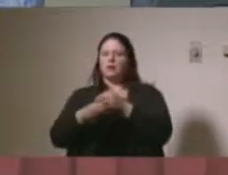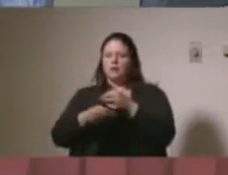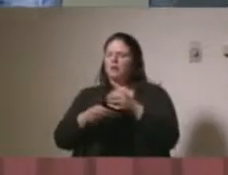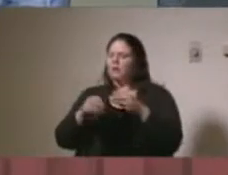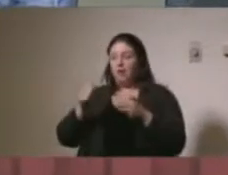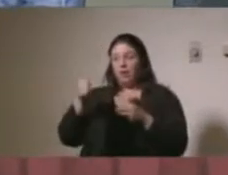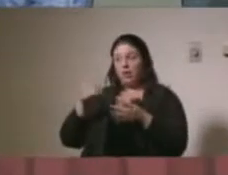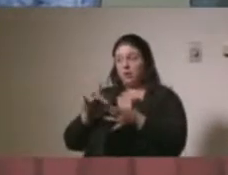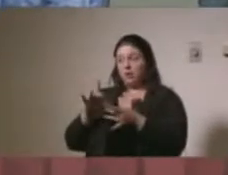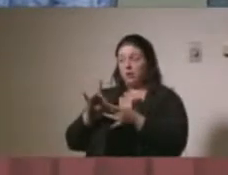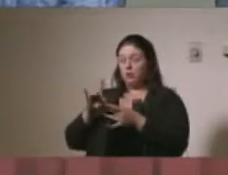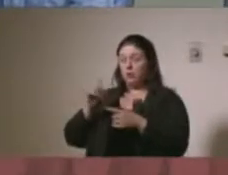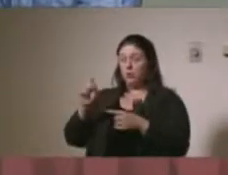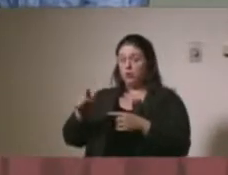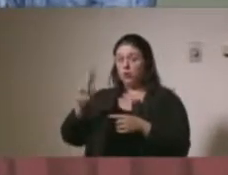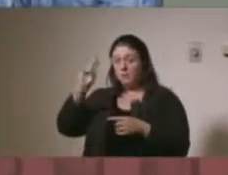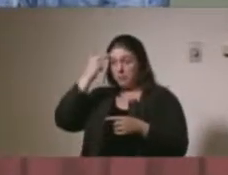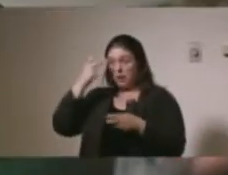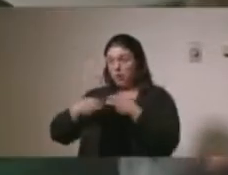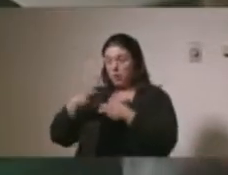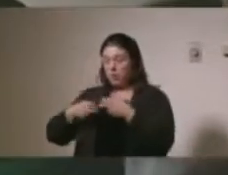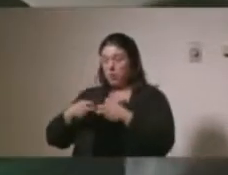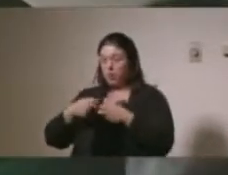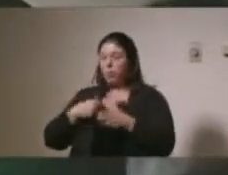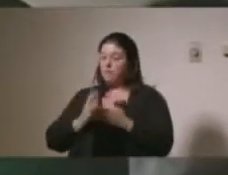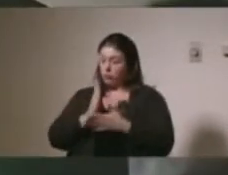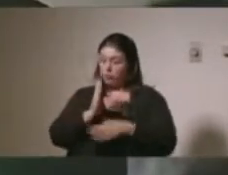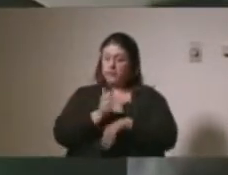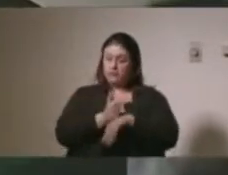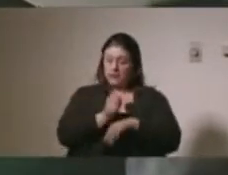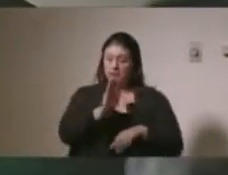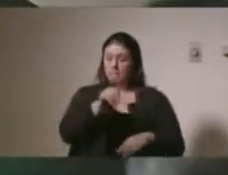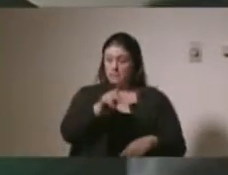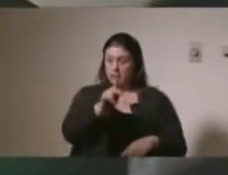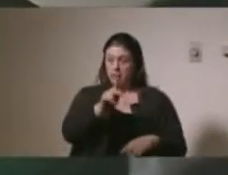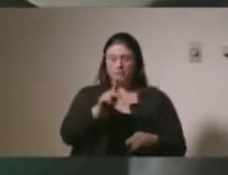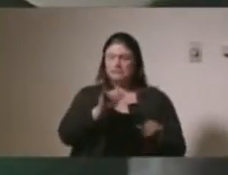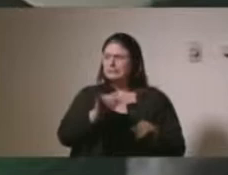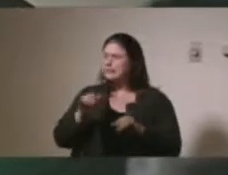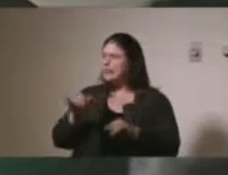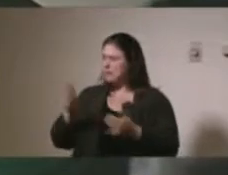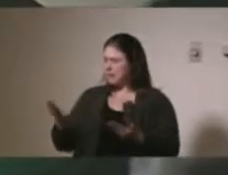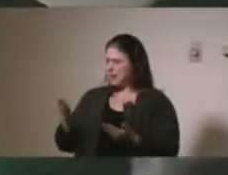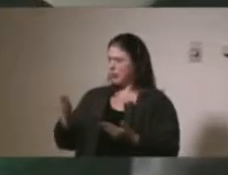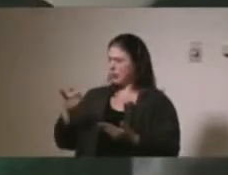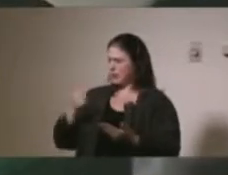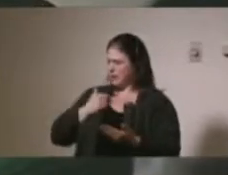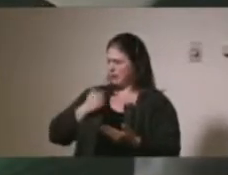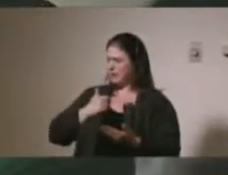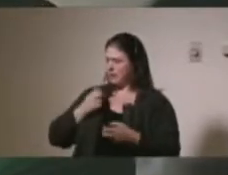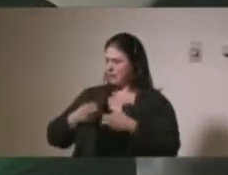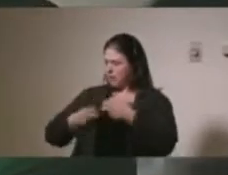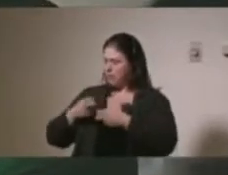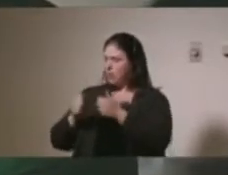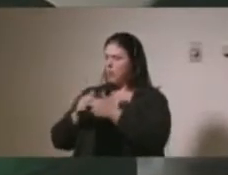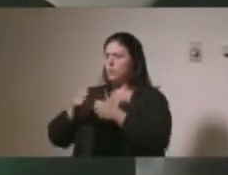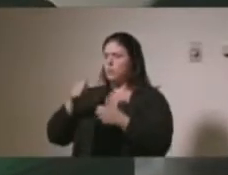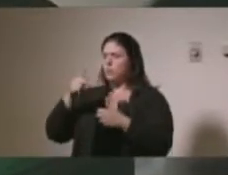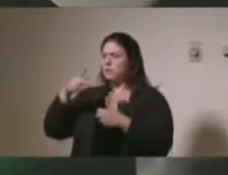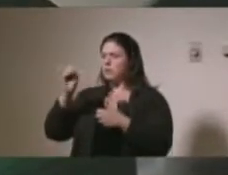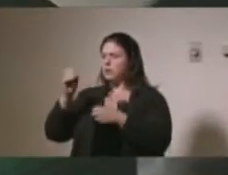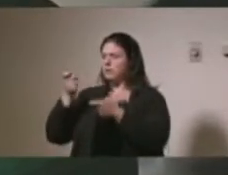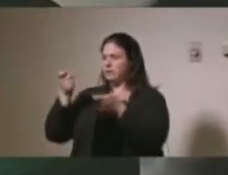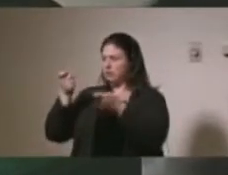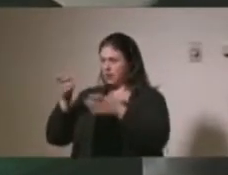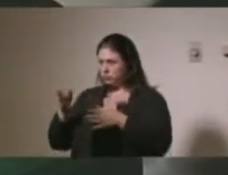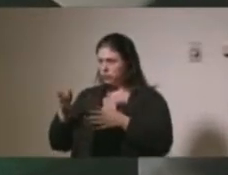We have the right to start a bank. We're having the same problem Canada is having with postal management. We're going